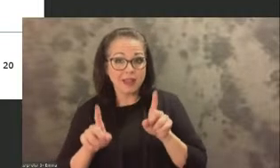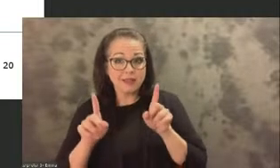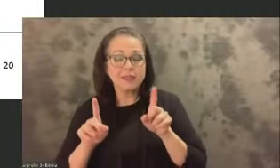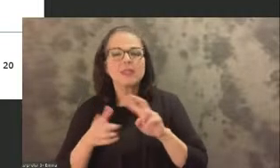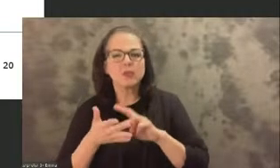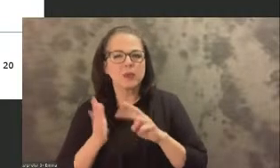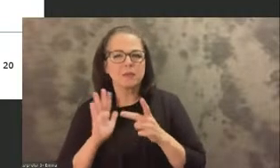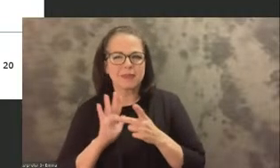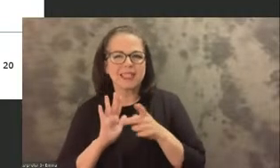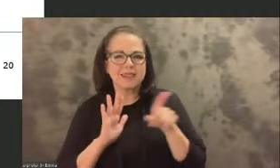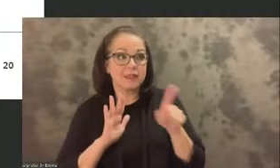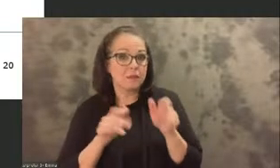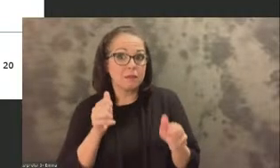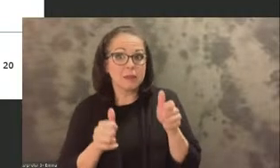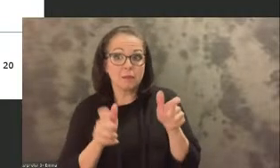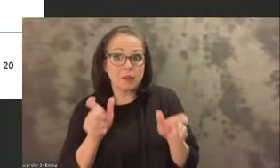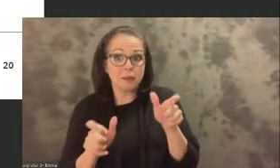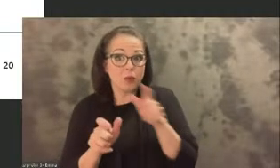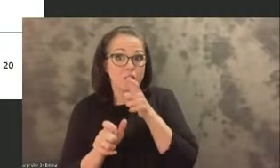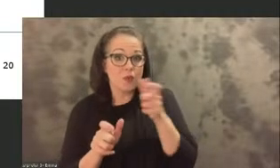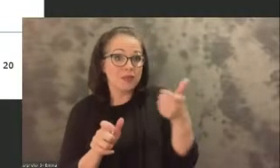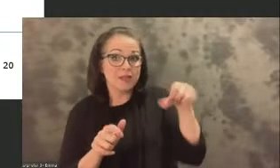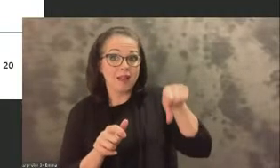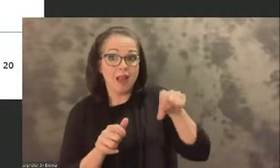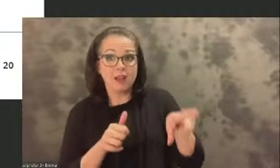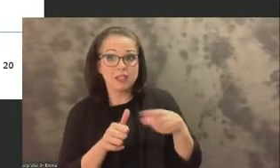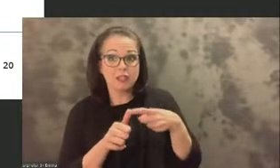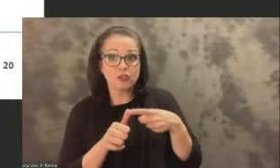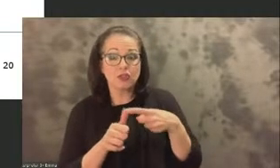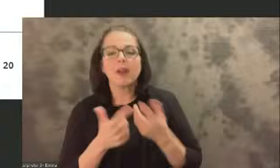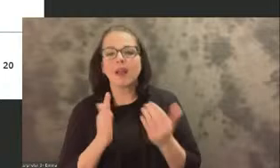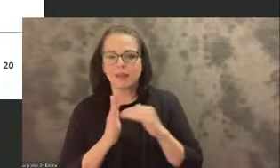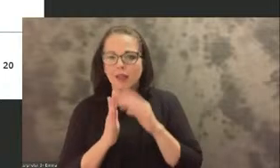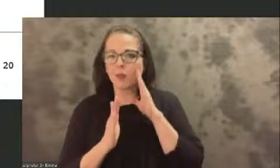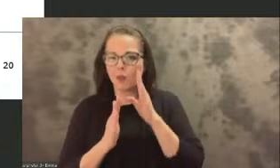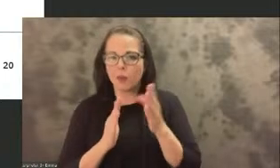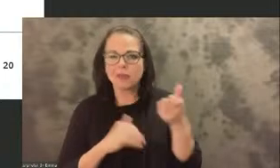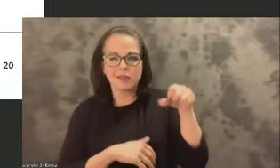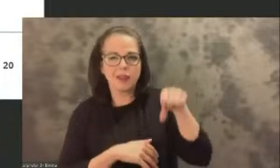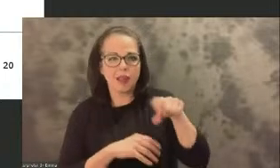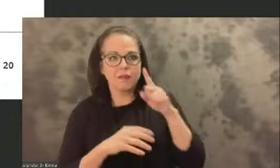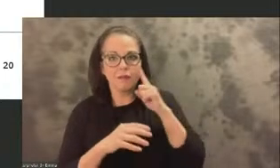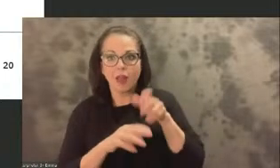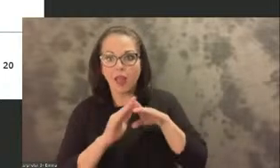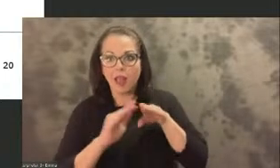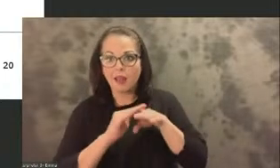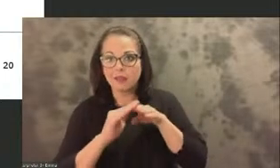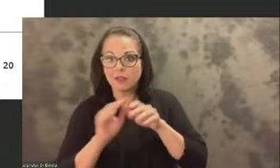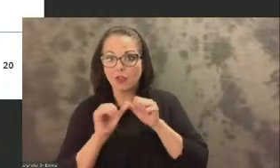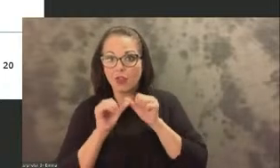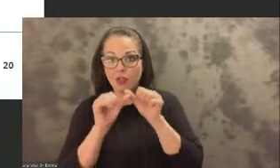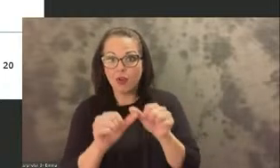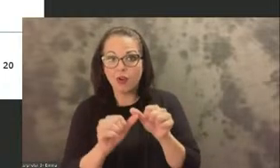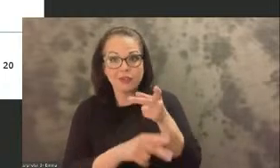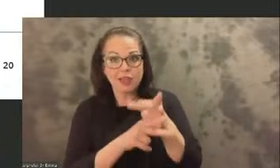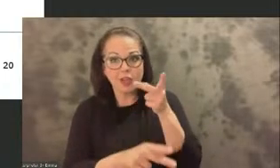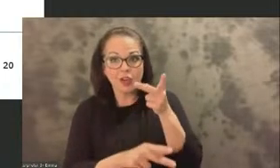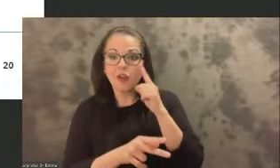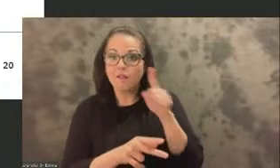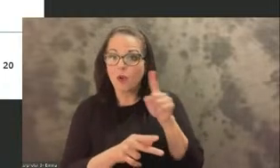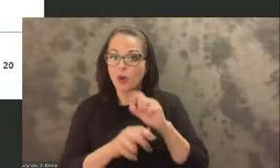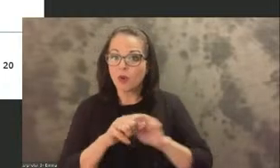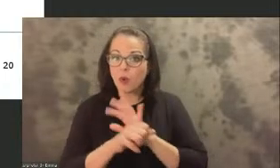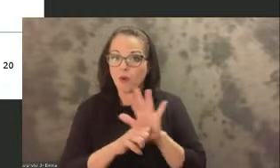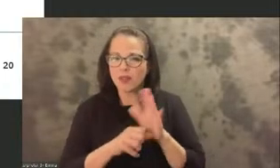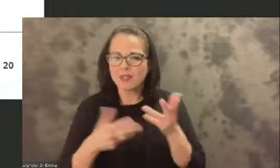who were denied the initial COVID testing will again be denied access to care for long COVID. This is an issue that needs to